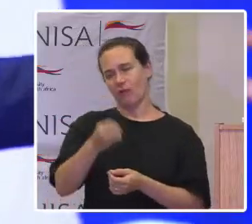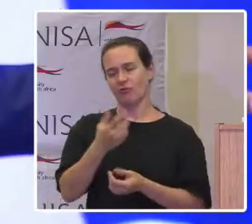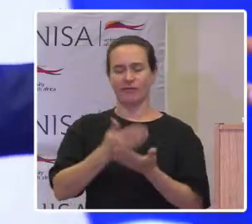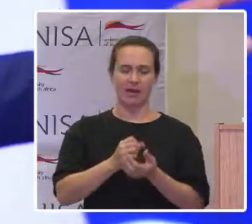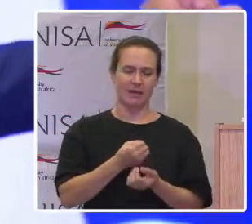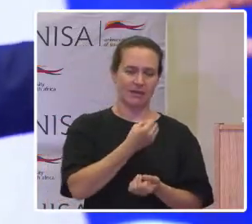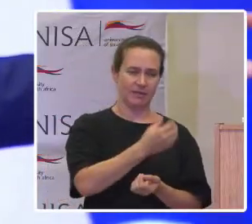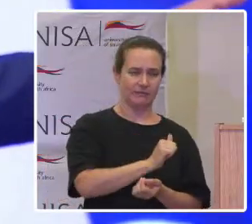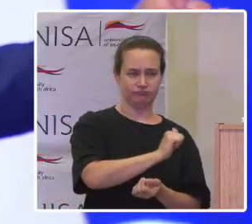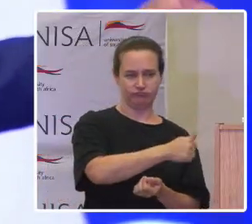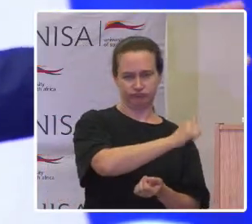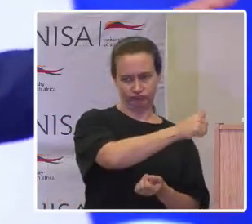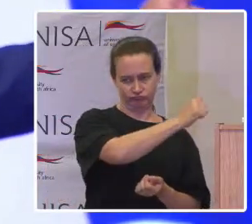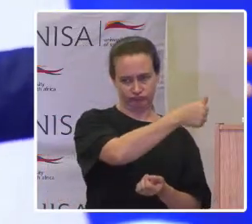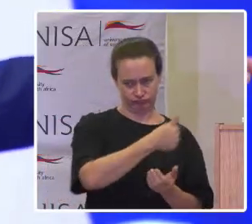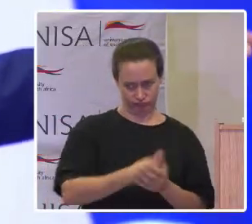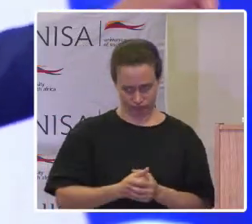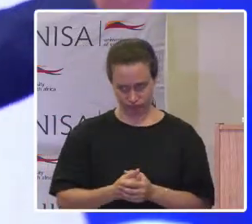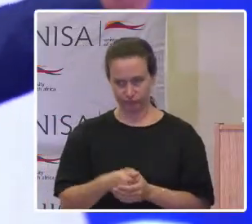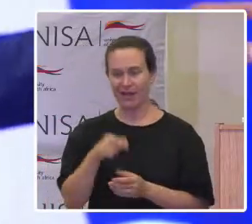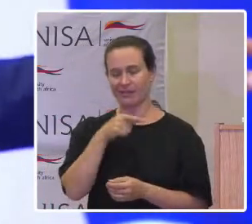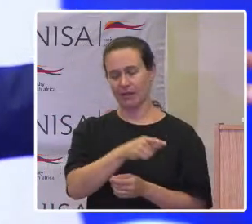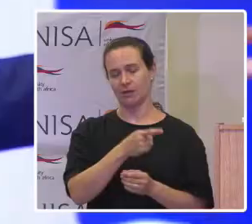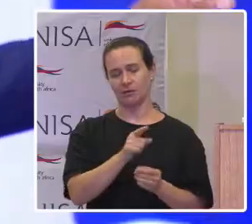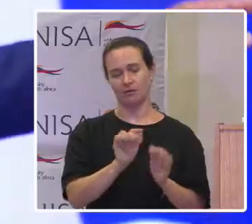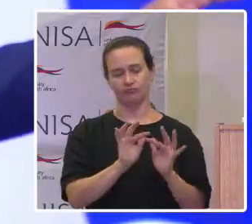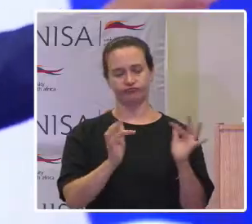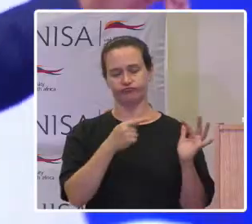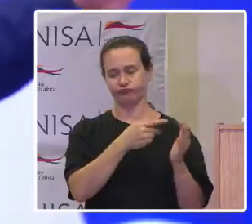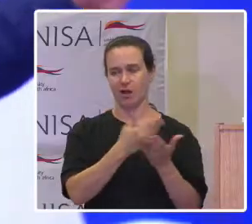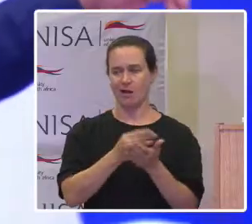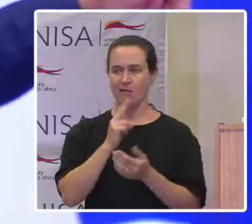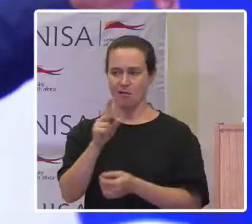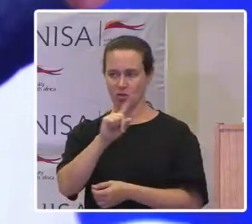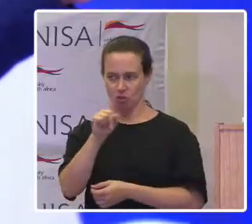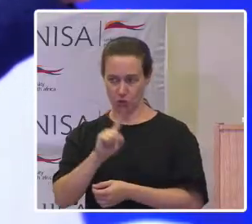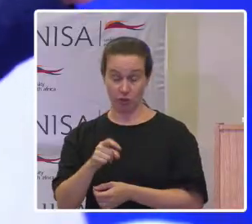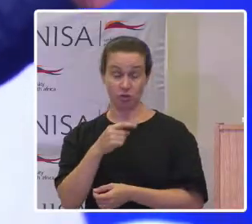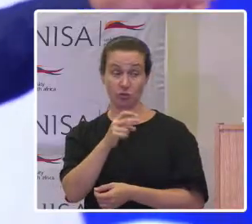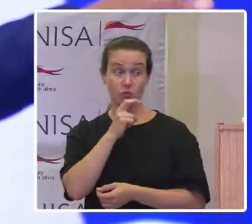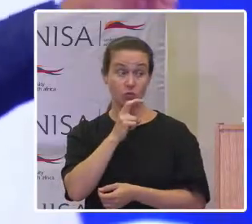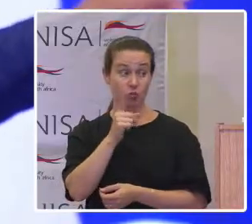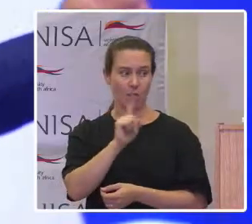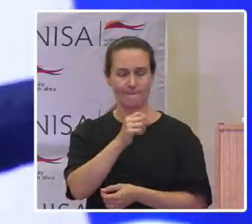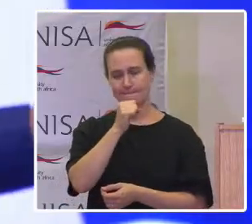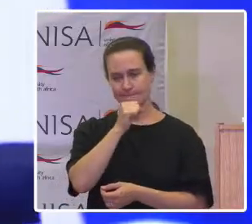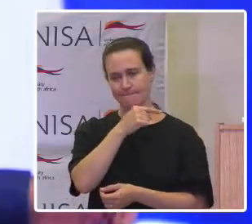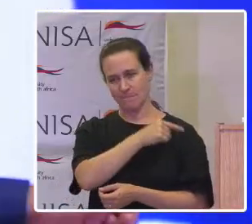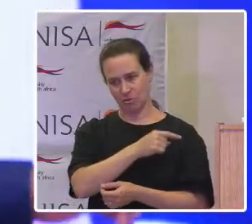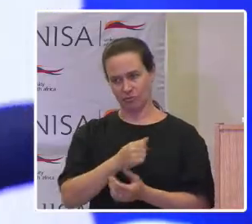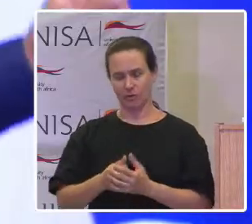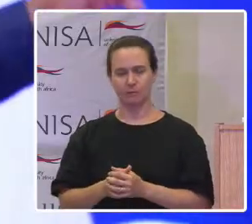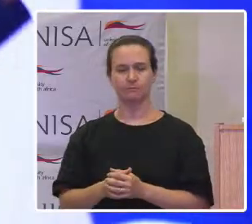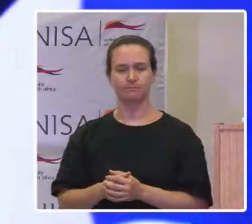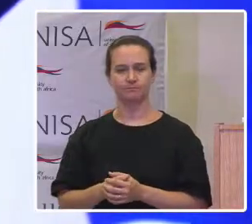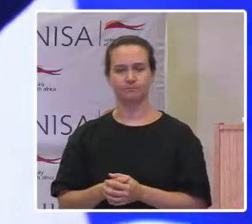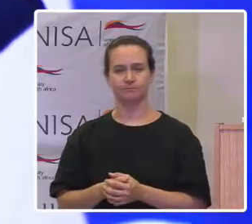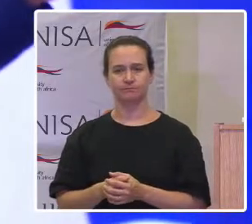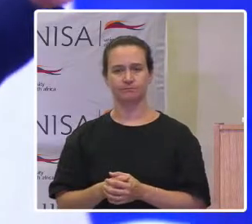panelists will answer questions over there using the mic that should be provided. So